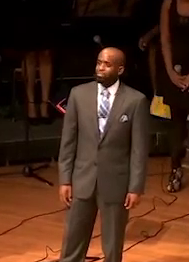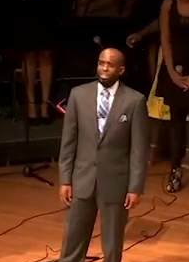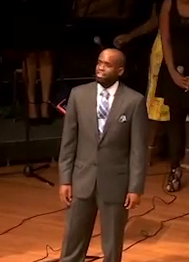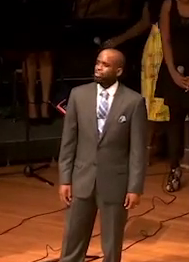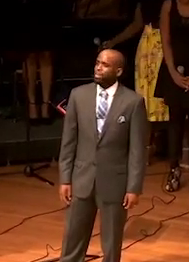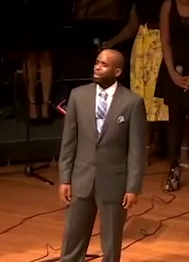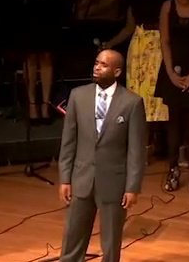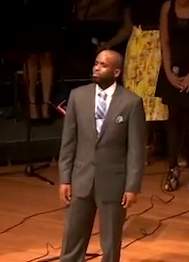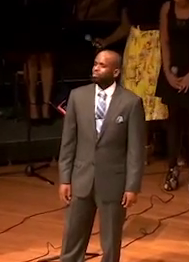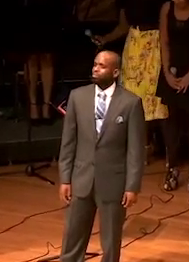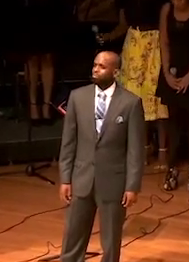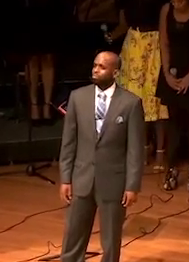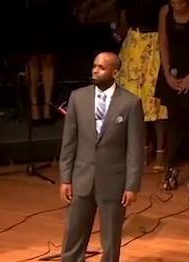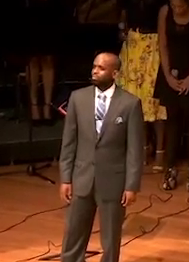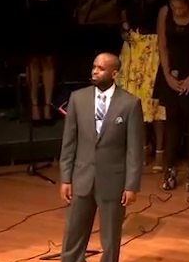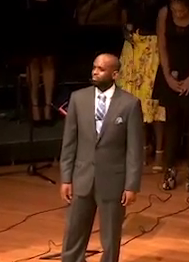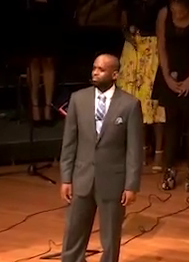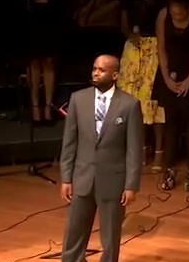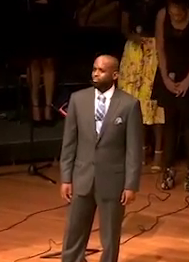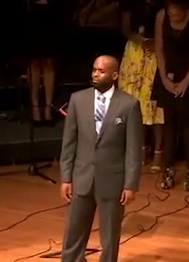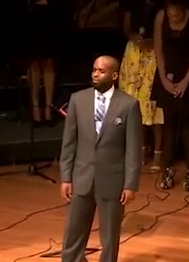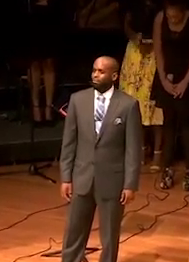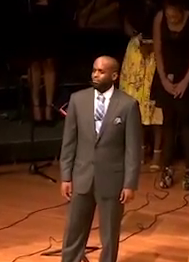I need some desperate help.